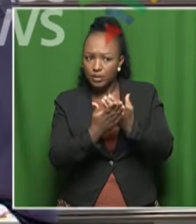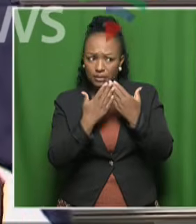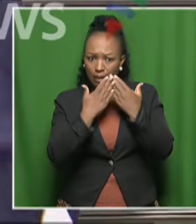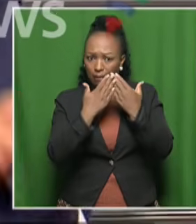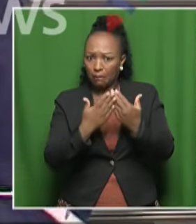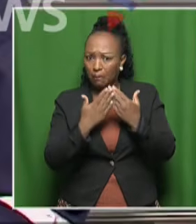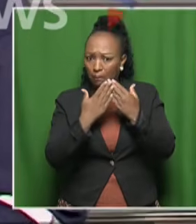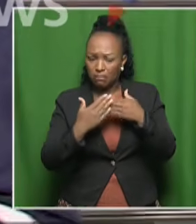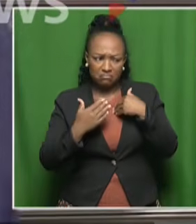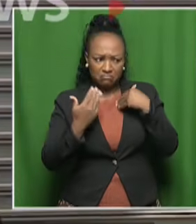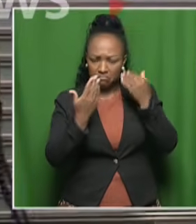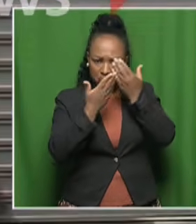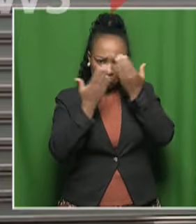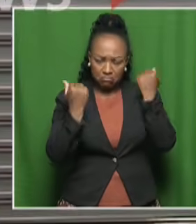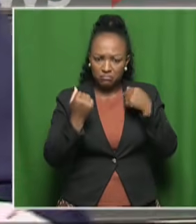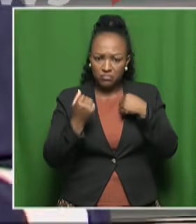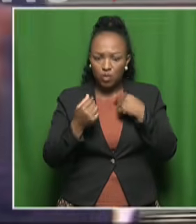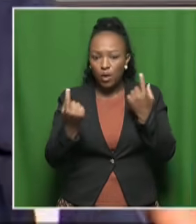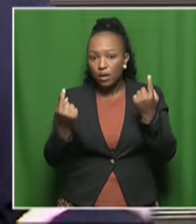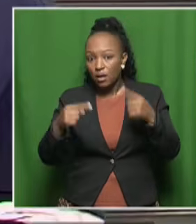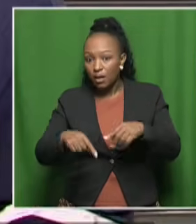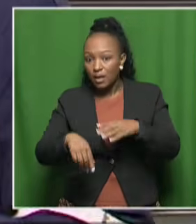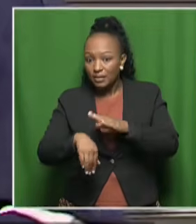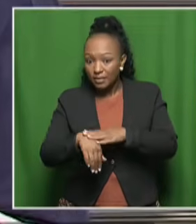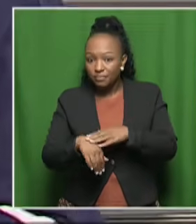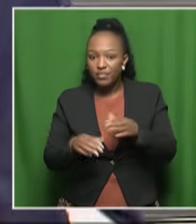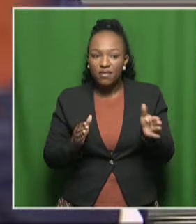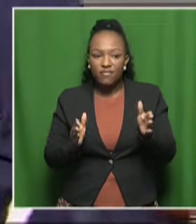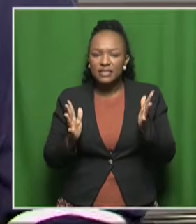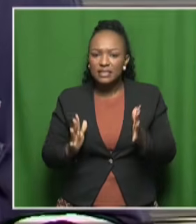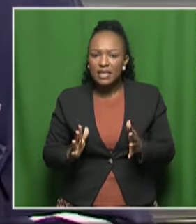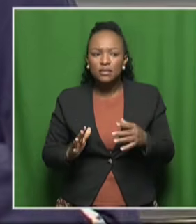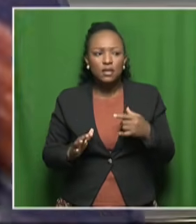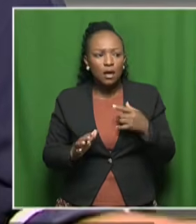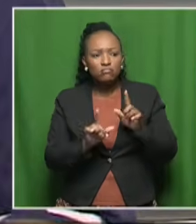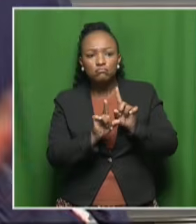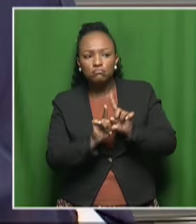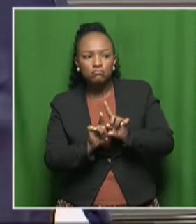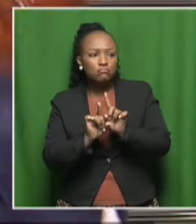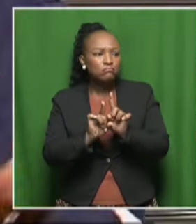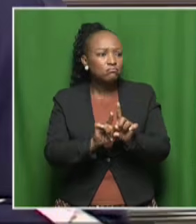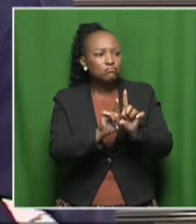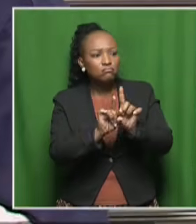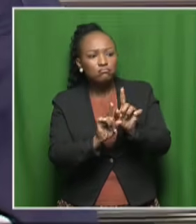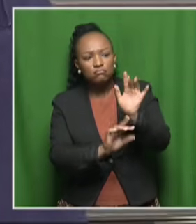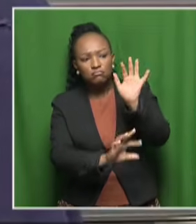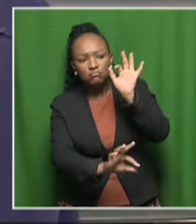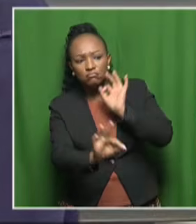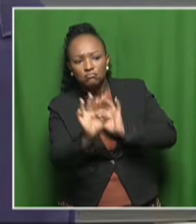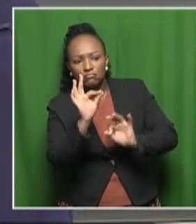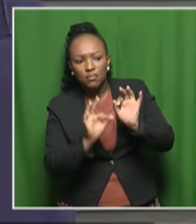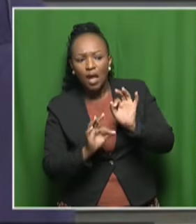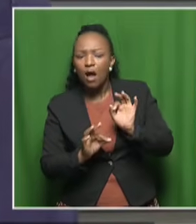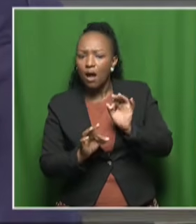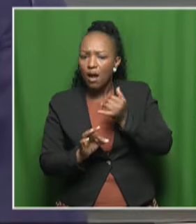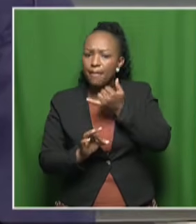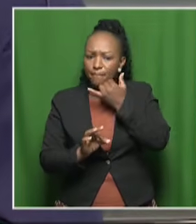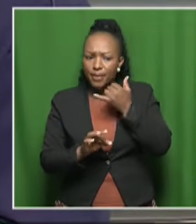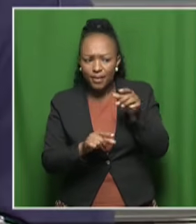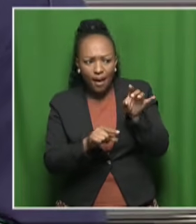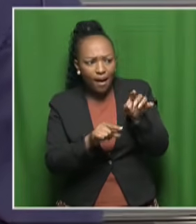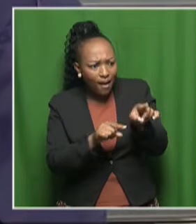do. But as time goes, my facilitator took us through, and I was so happy to find out about a lot of things. Just like here,